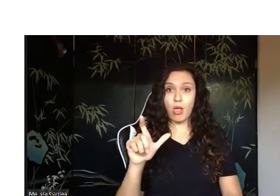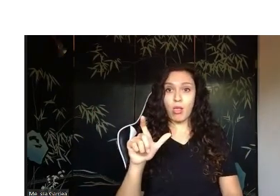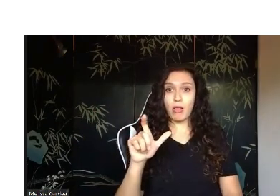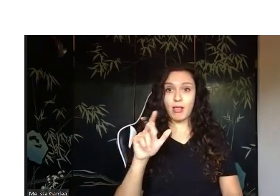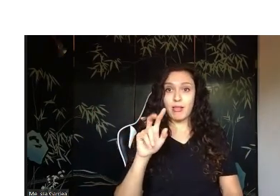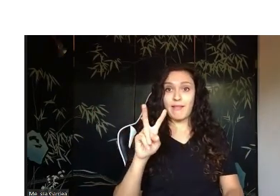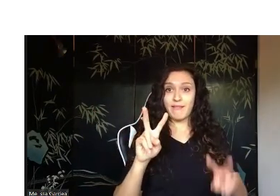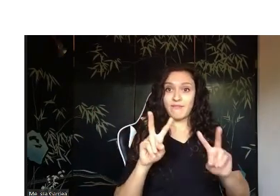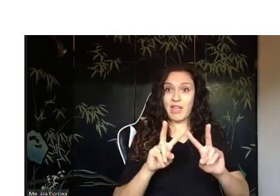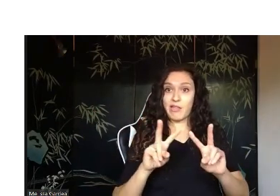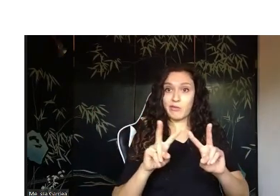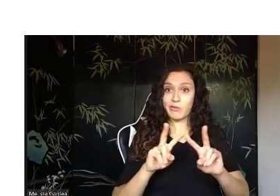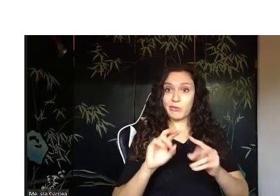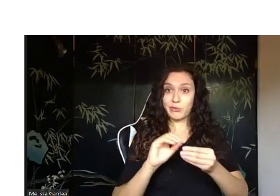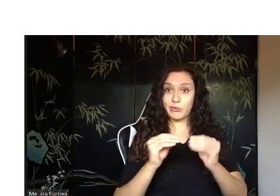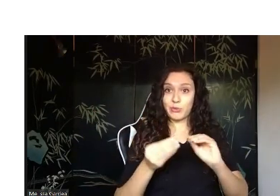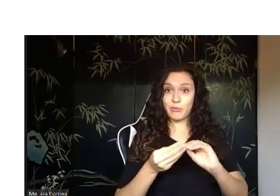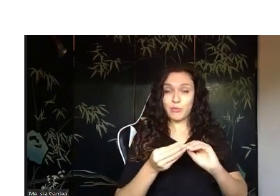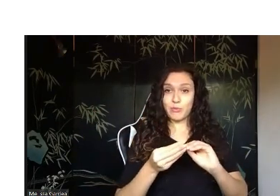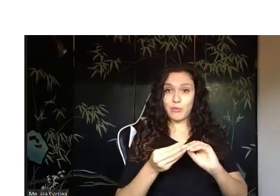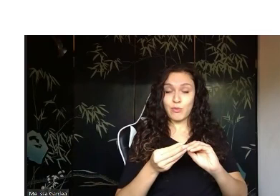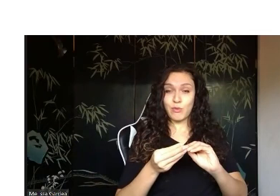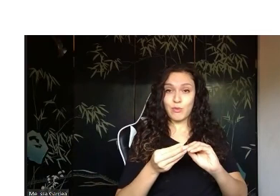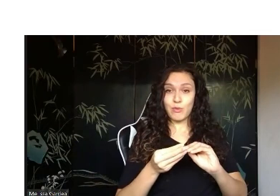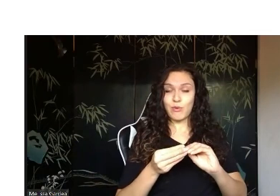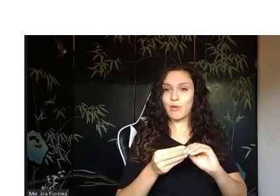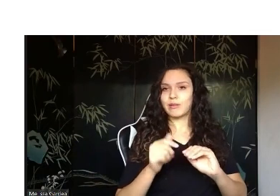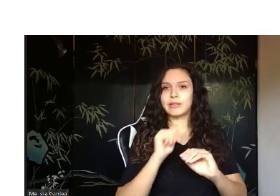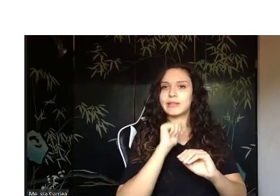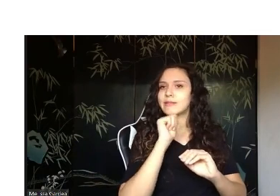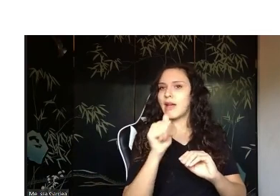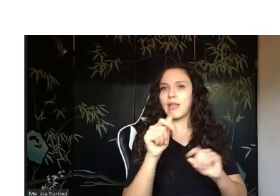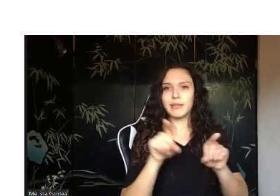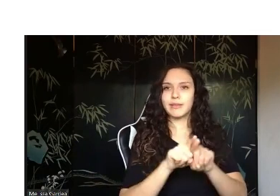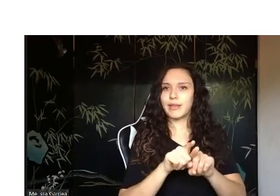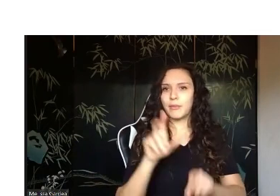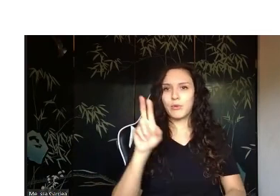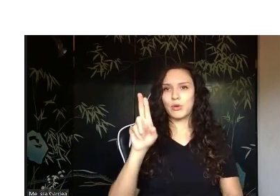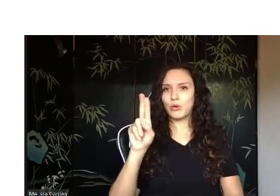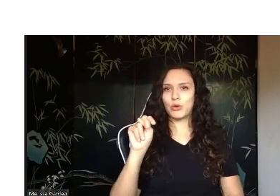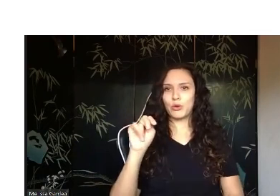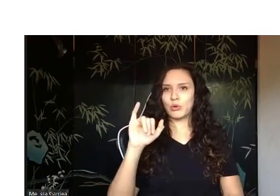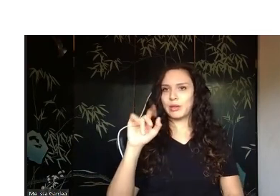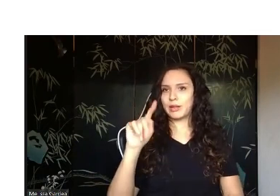Not all values have the same